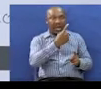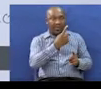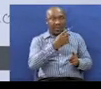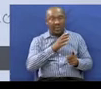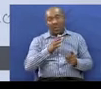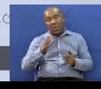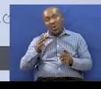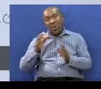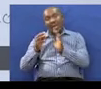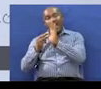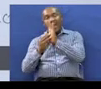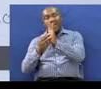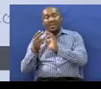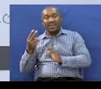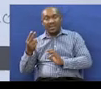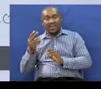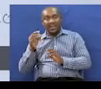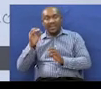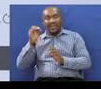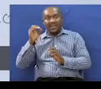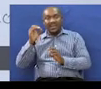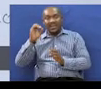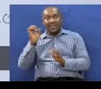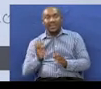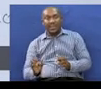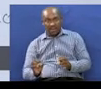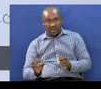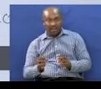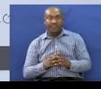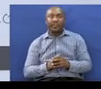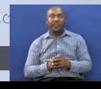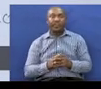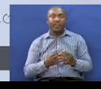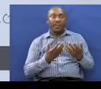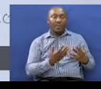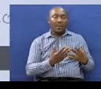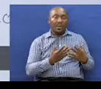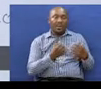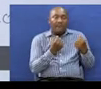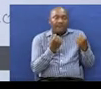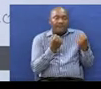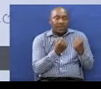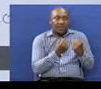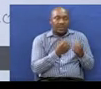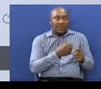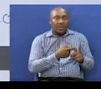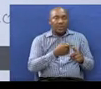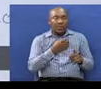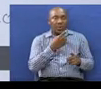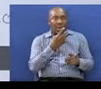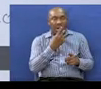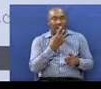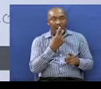183 degrees centigrade. And it freezes at negative 218